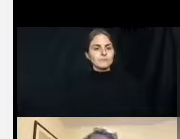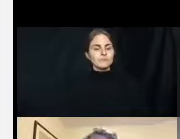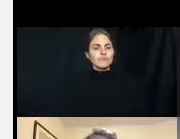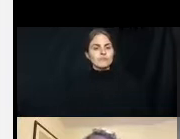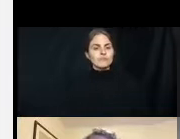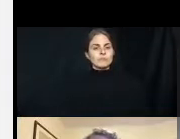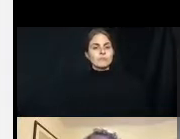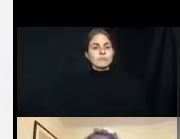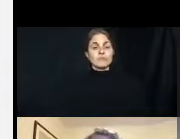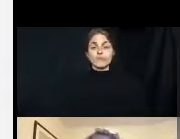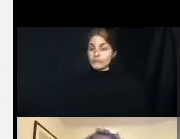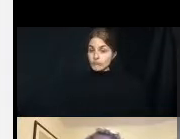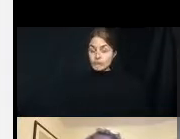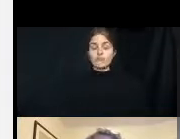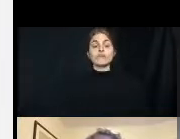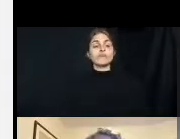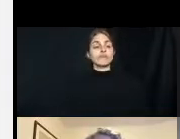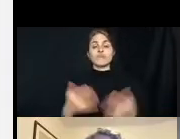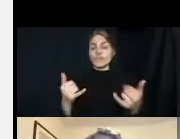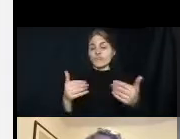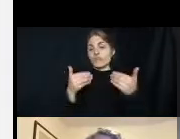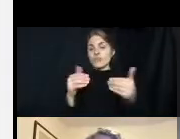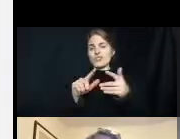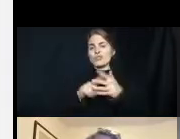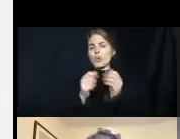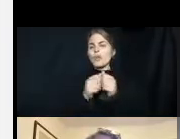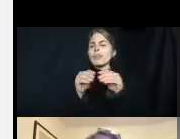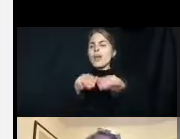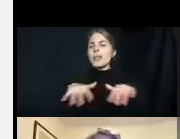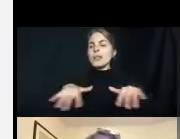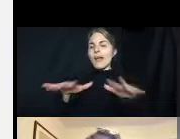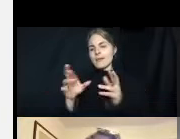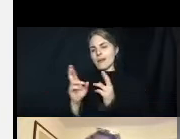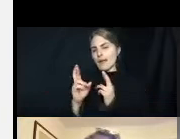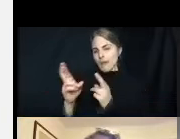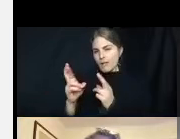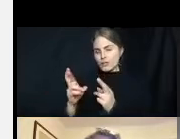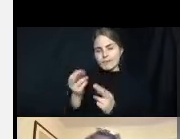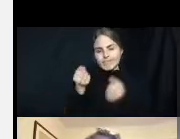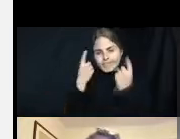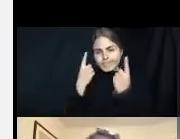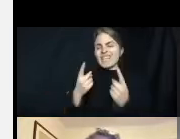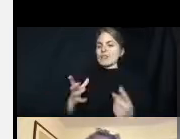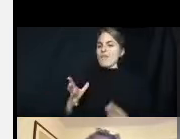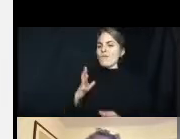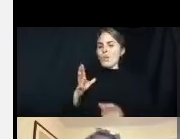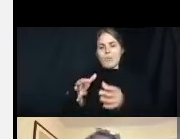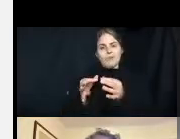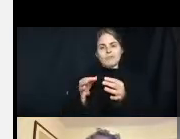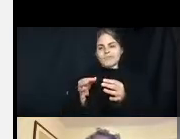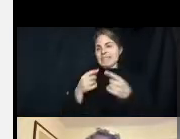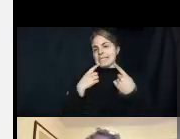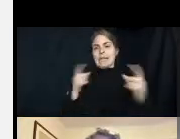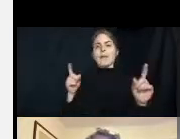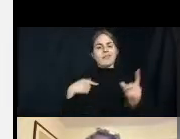So with that, I wanted to start this off with a land acknowledgement. A land acknowledgement is a formal statement that recognizes the unique